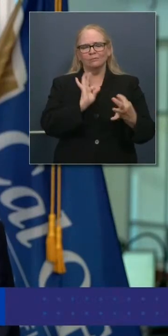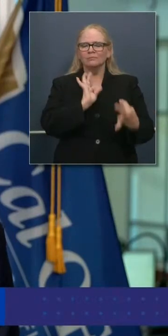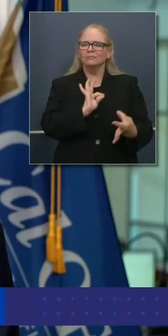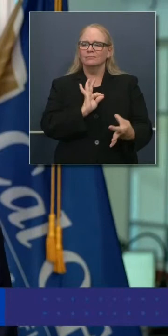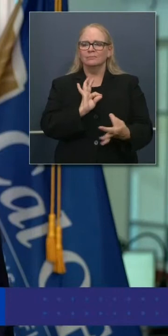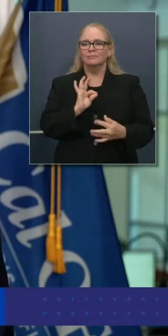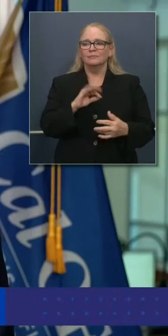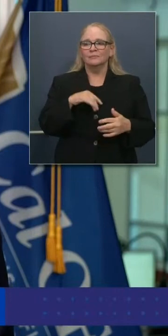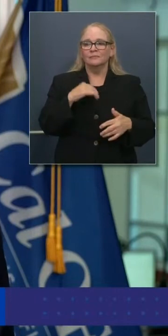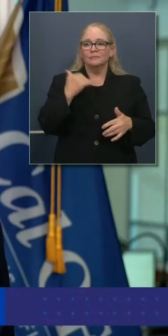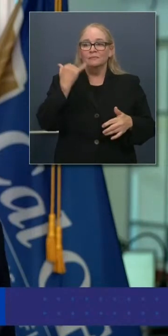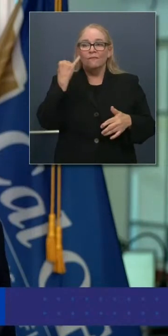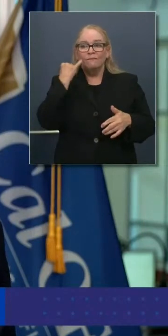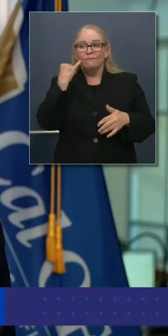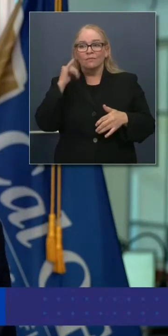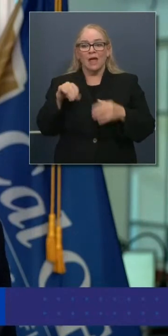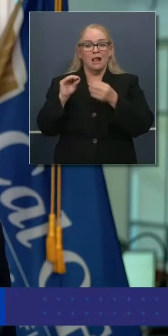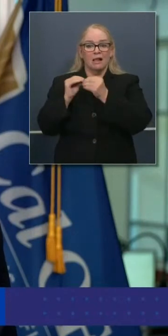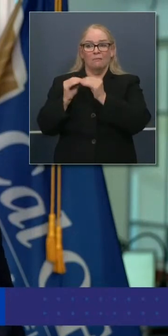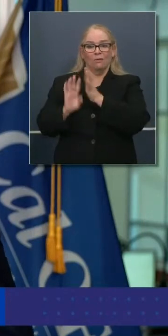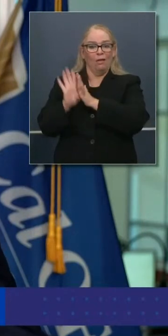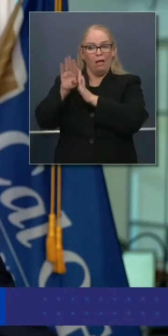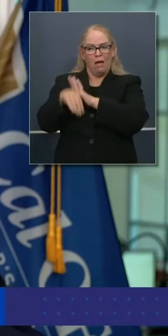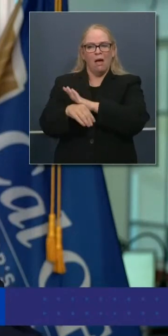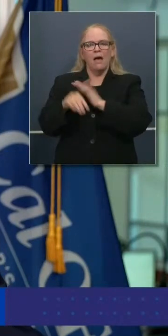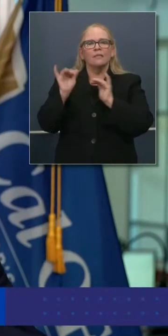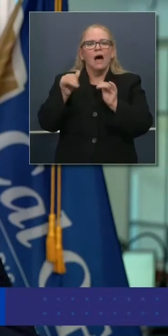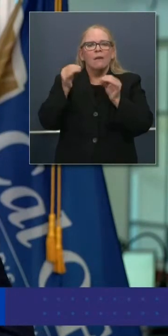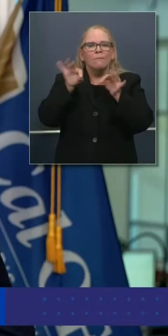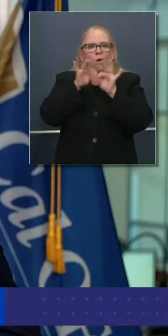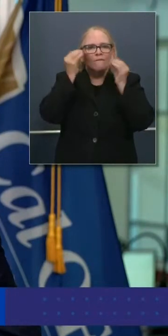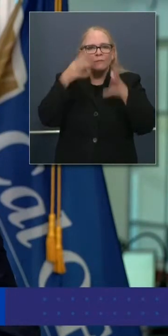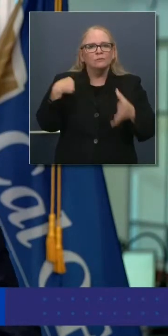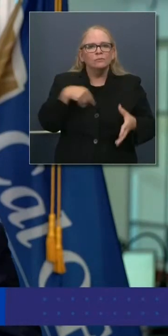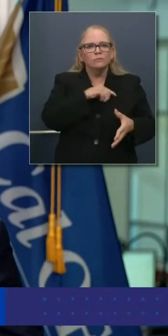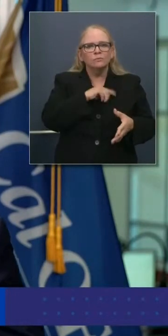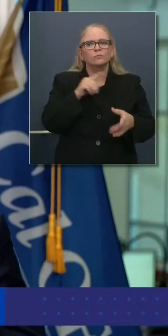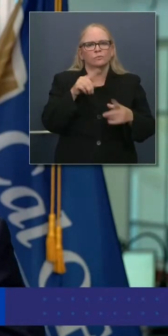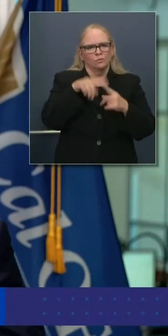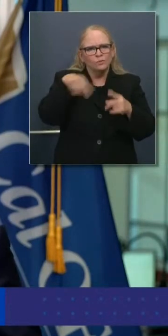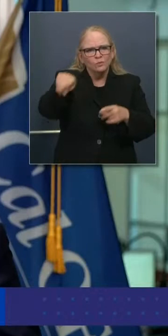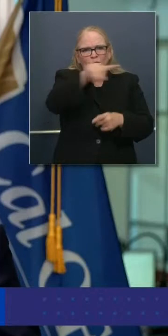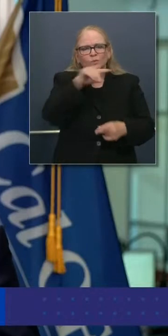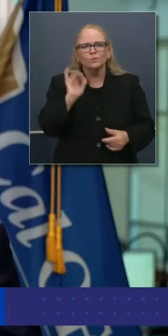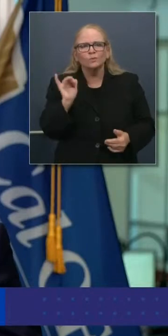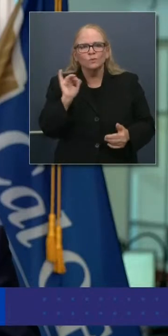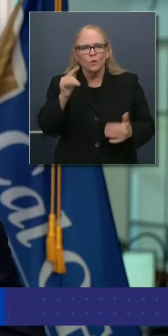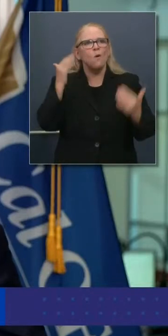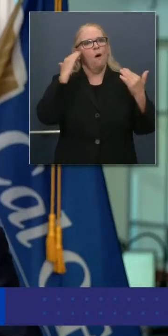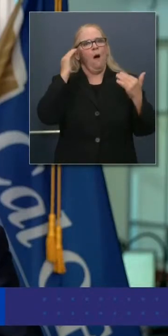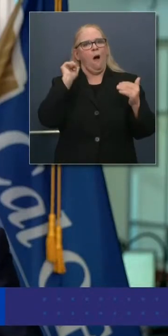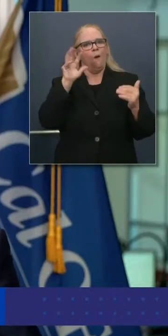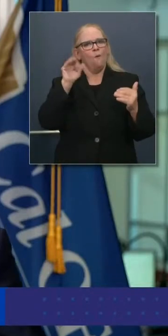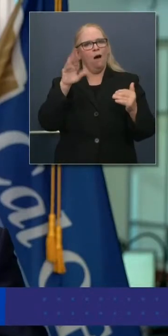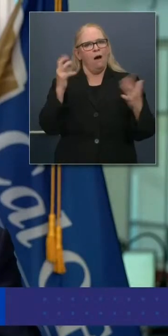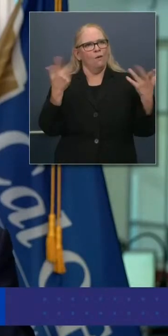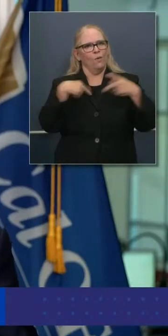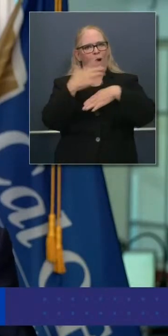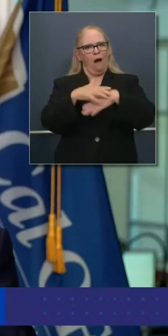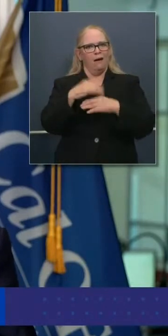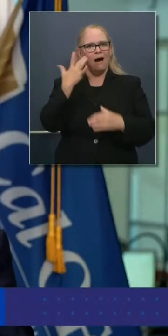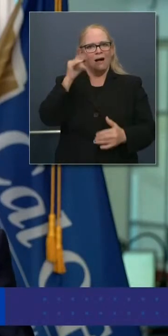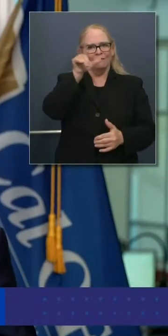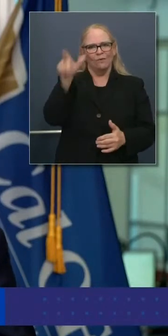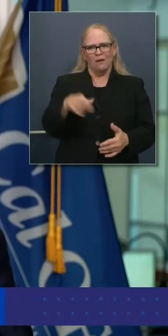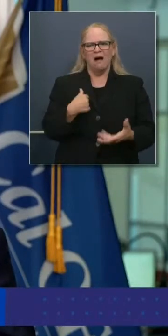declining. We're confident when those numbers come out, you'll see those trend lines that we asserted last Monday are consistent.